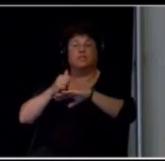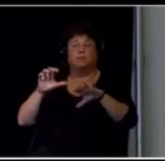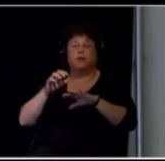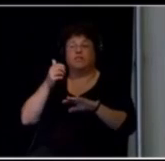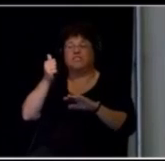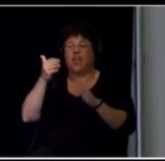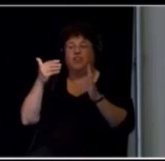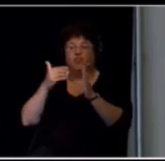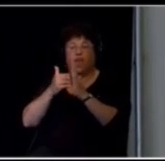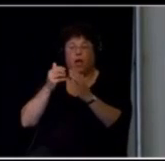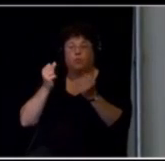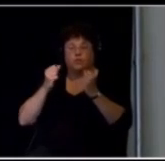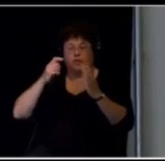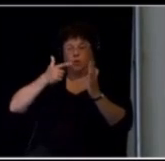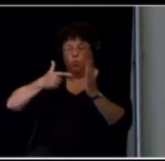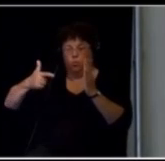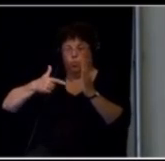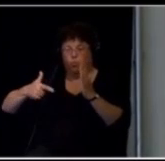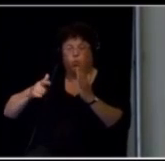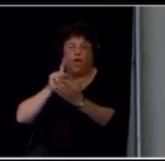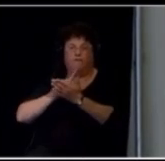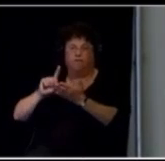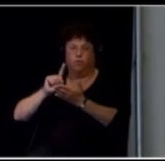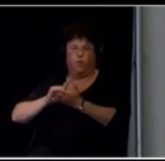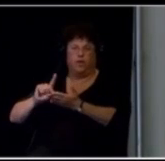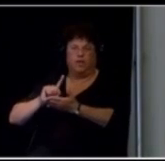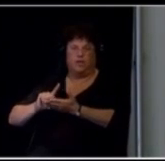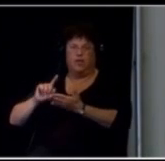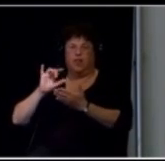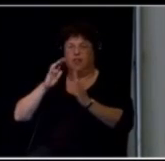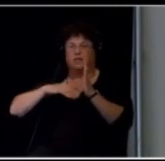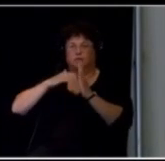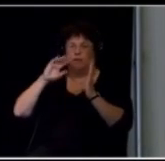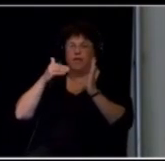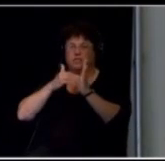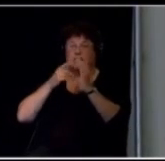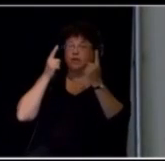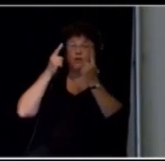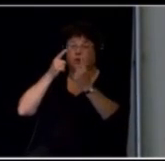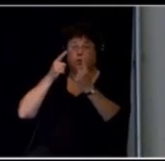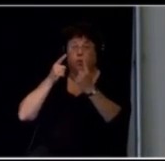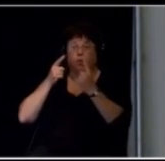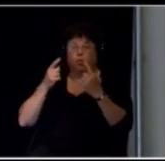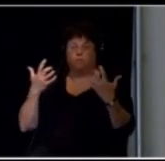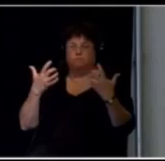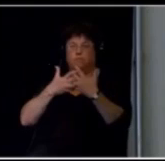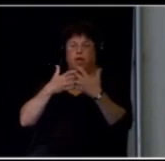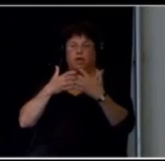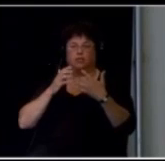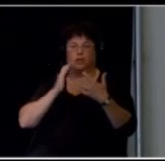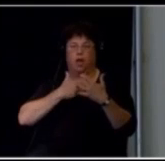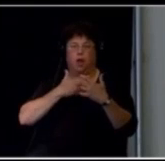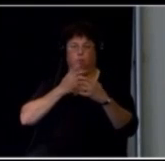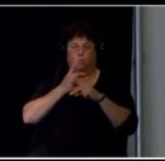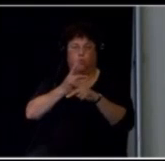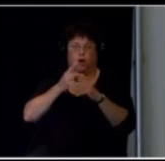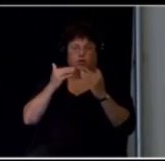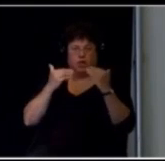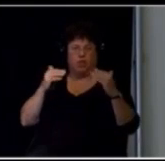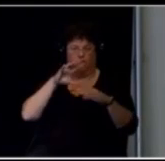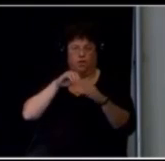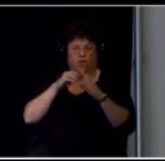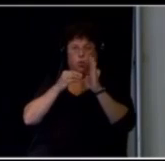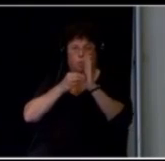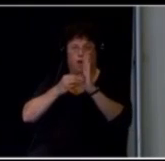10,000 cars a week. So this paint center is intended to be able to match the production level that includes the